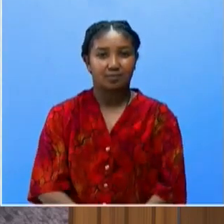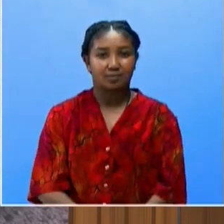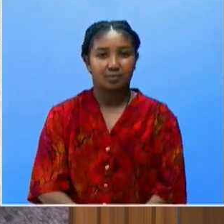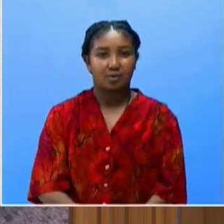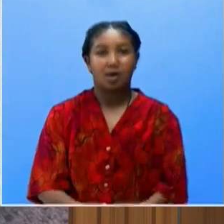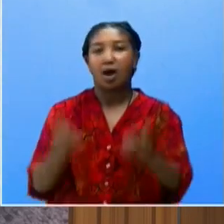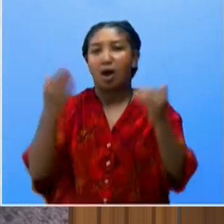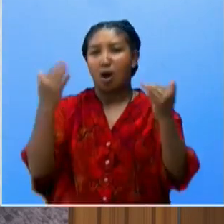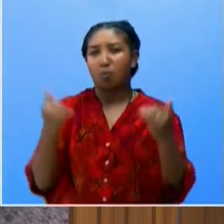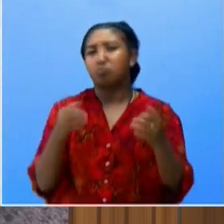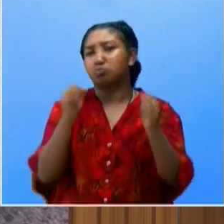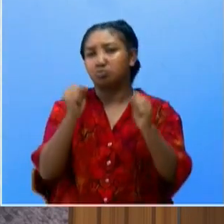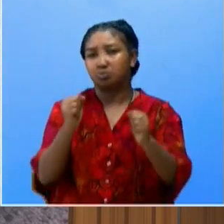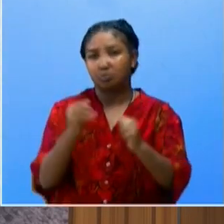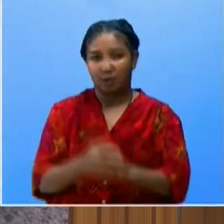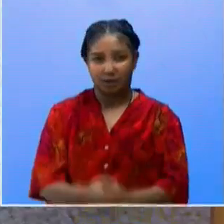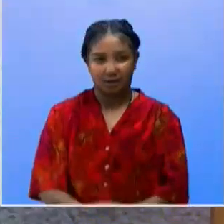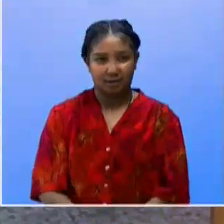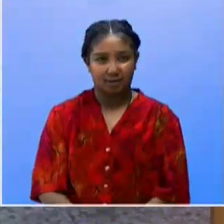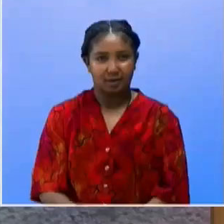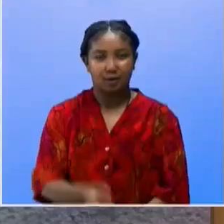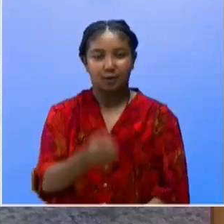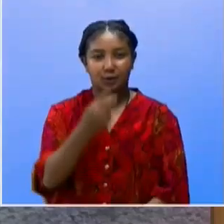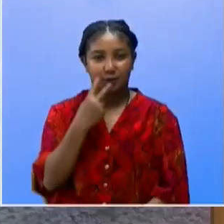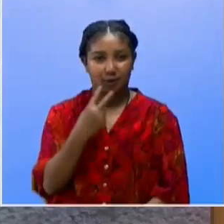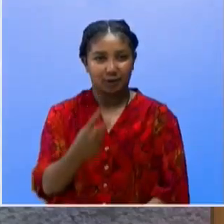I hope you can. Look.